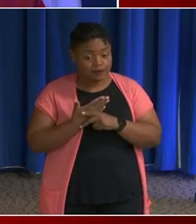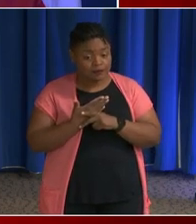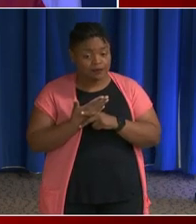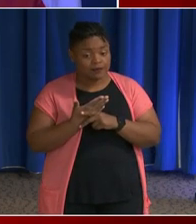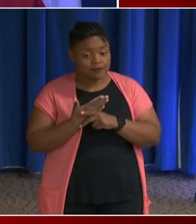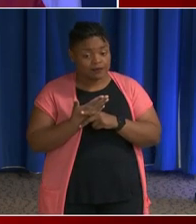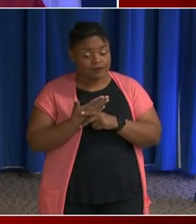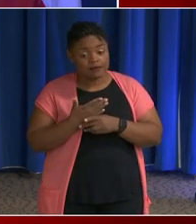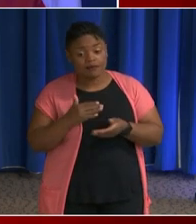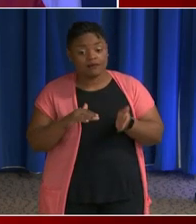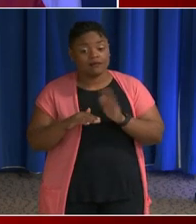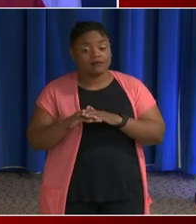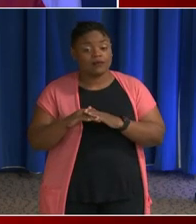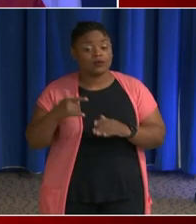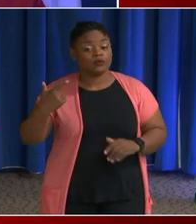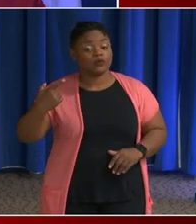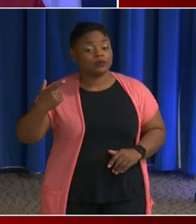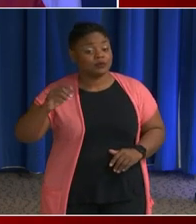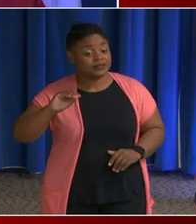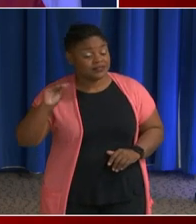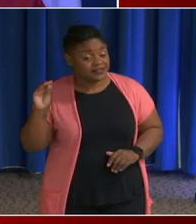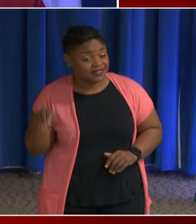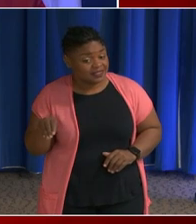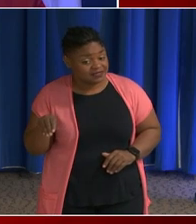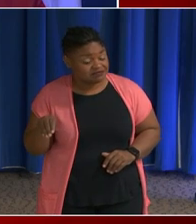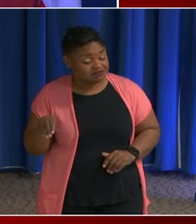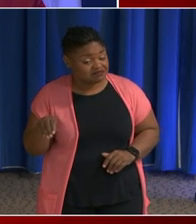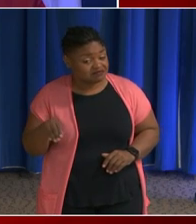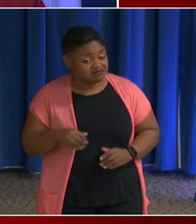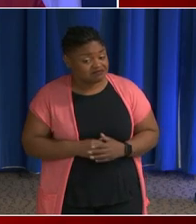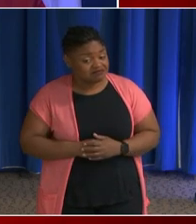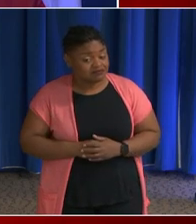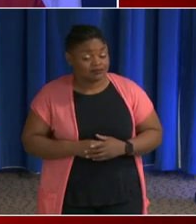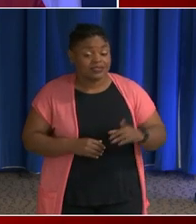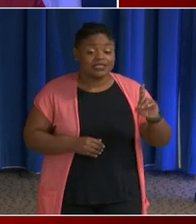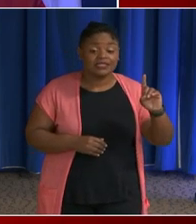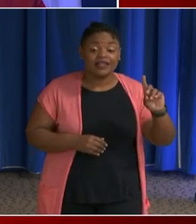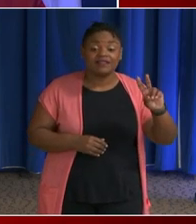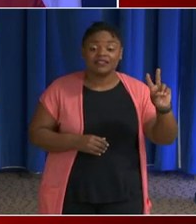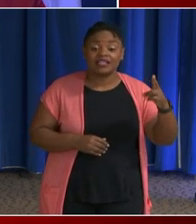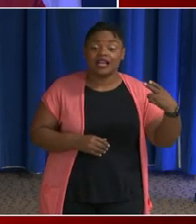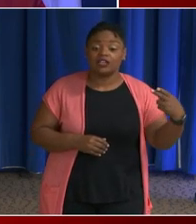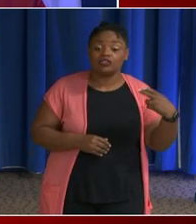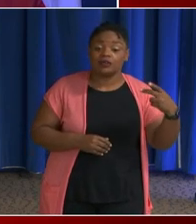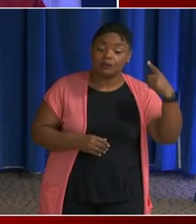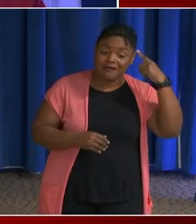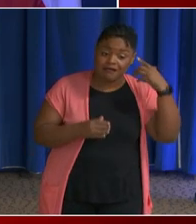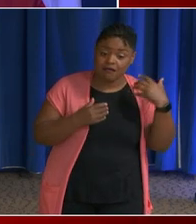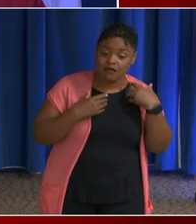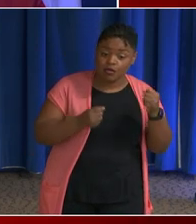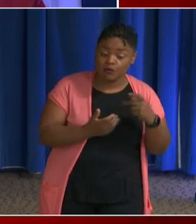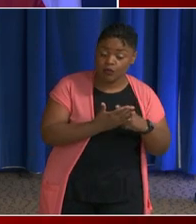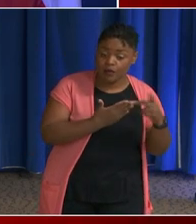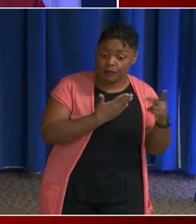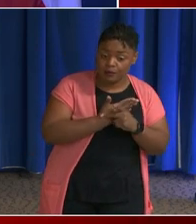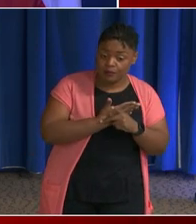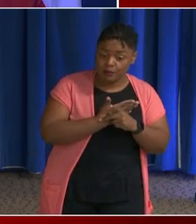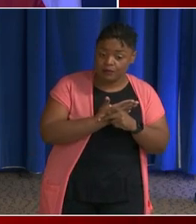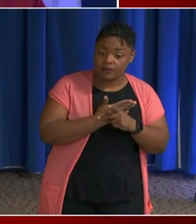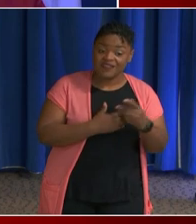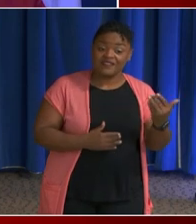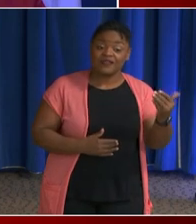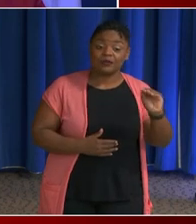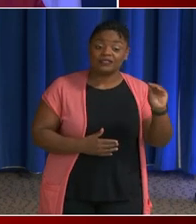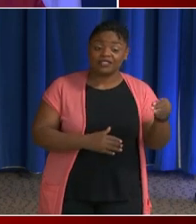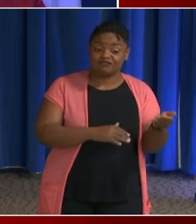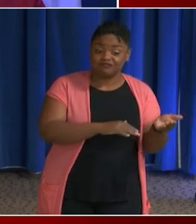a 21% change. DBH, that handles our mental health programs, has seen a 15%